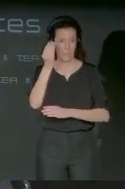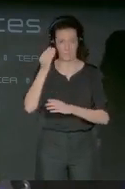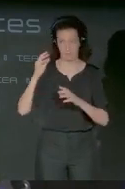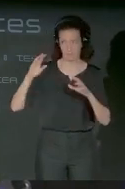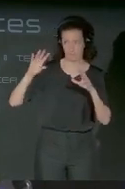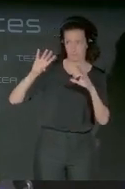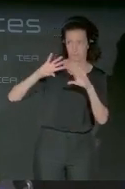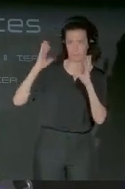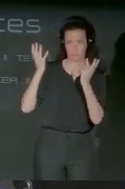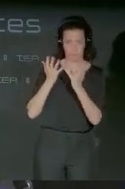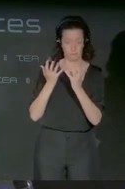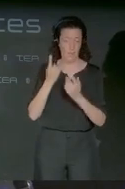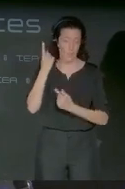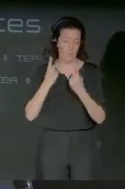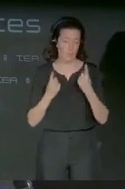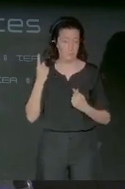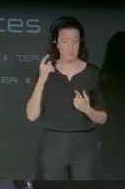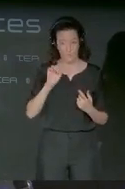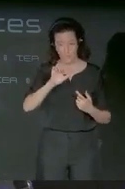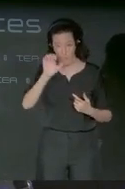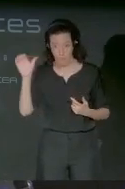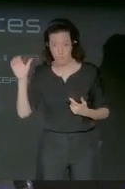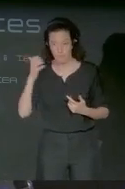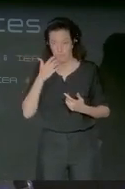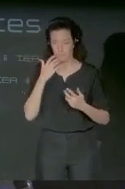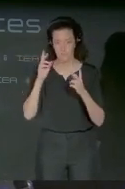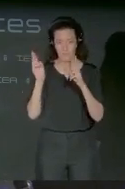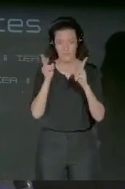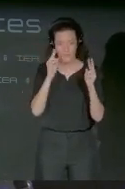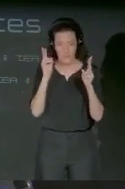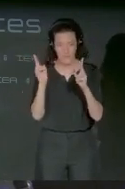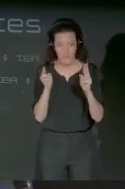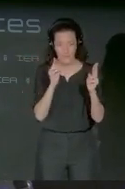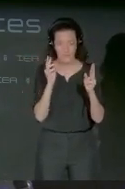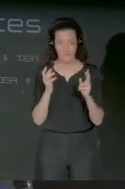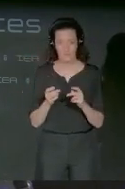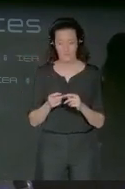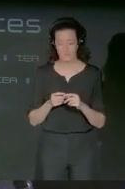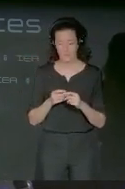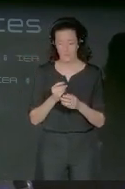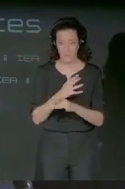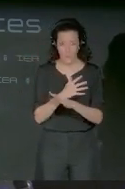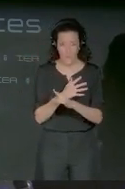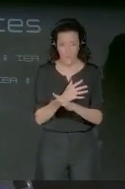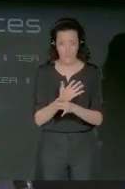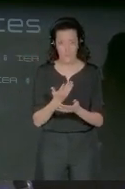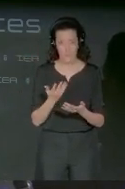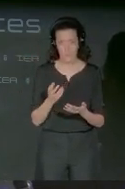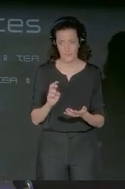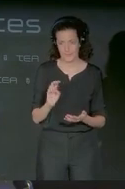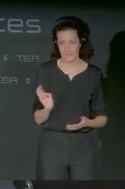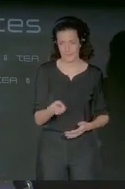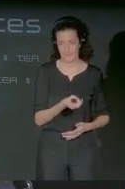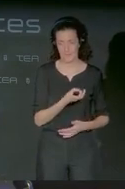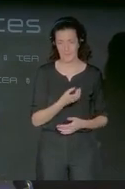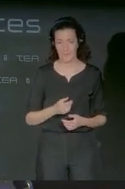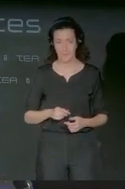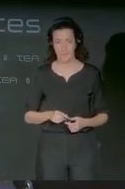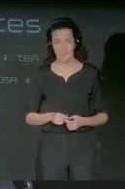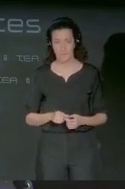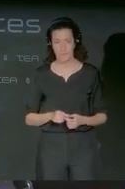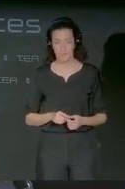or Cyberpunk, Remedy's games, or Quantic Dreams games. But most of the attention goes to these big productions. At the same time, there